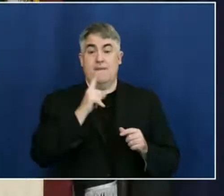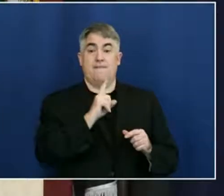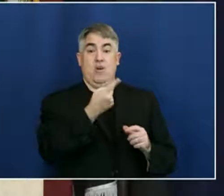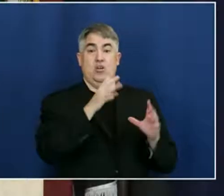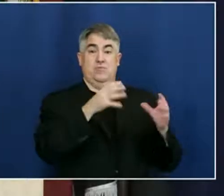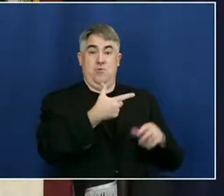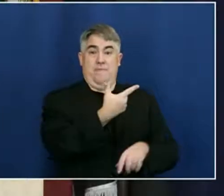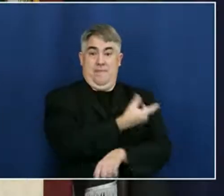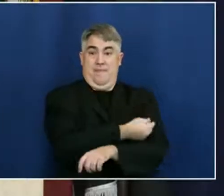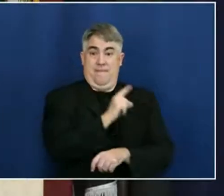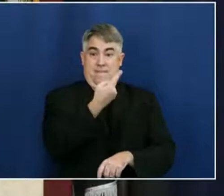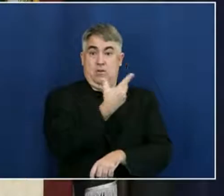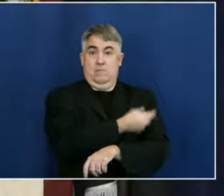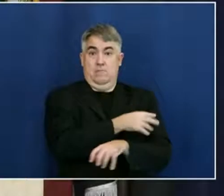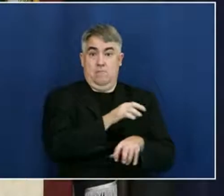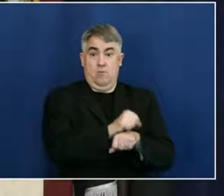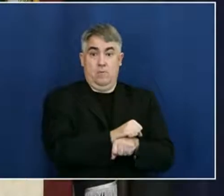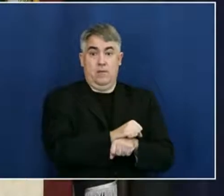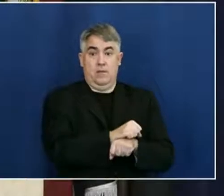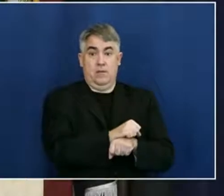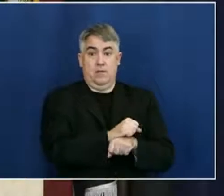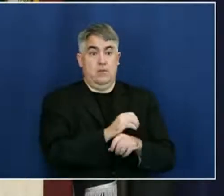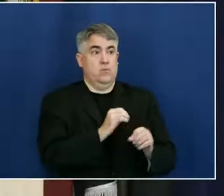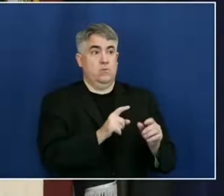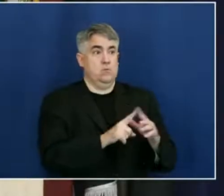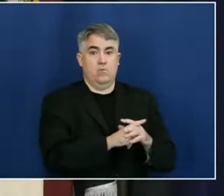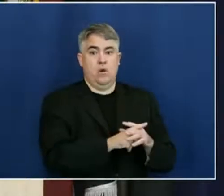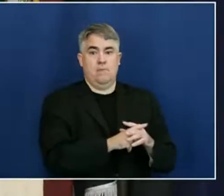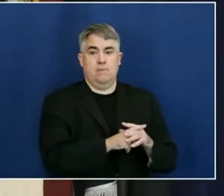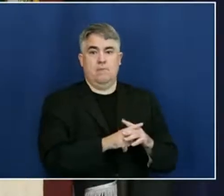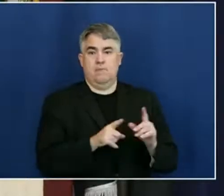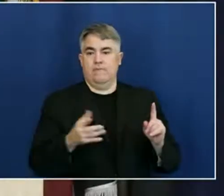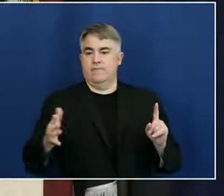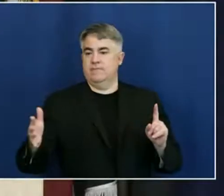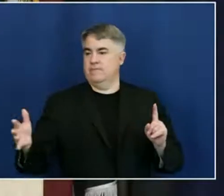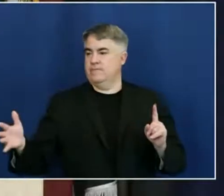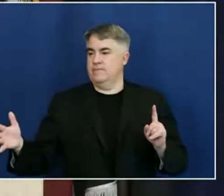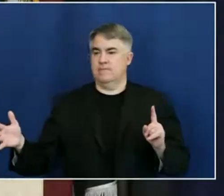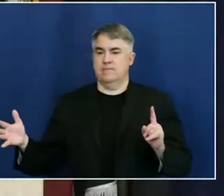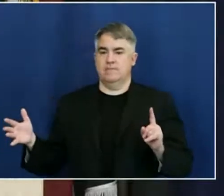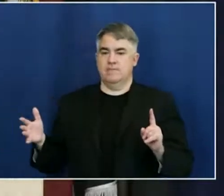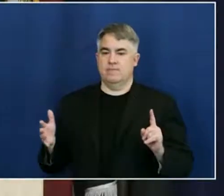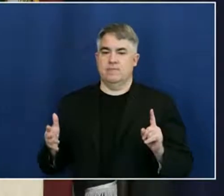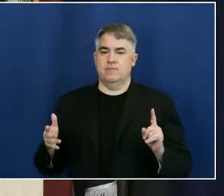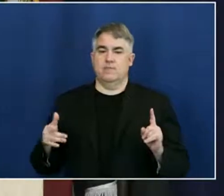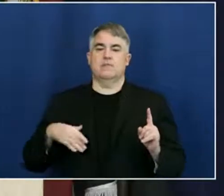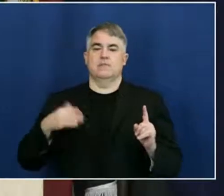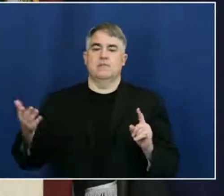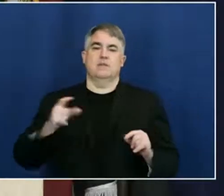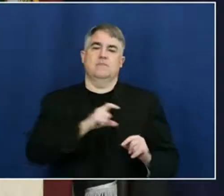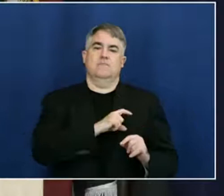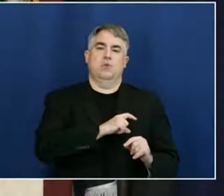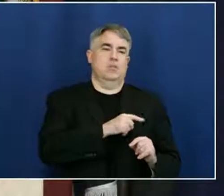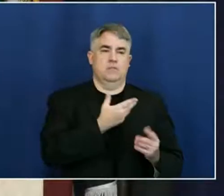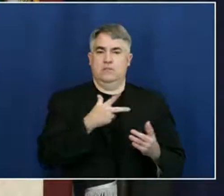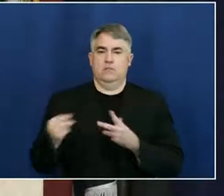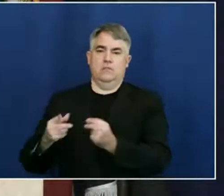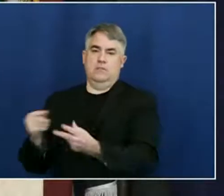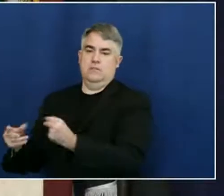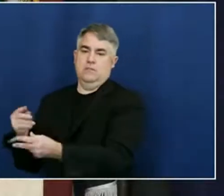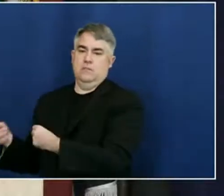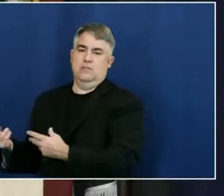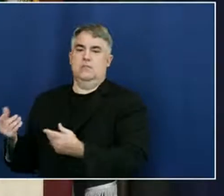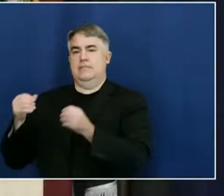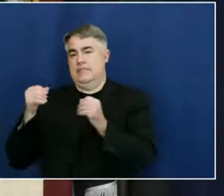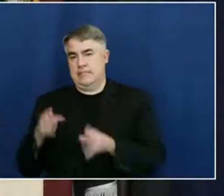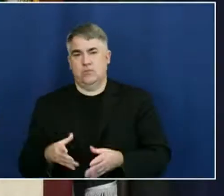then we will want to open up again to those tiers of essential workers. Now, understanding the minute we do that, there will be